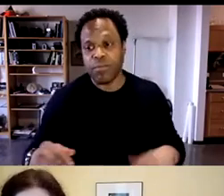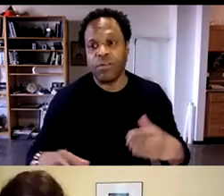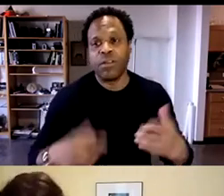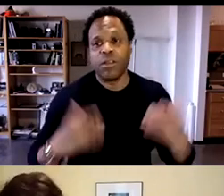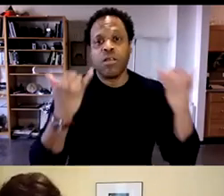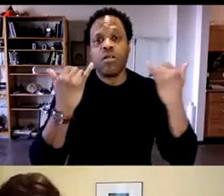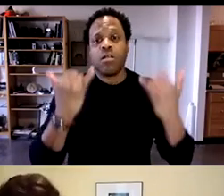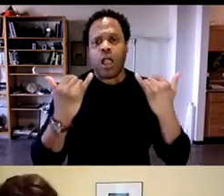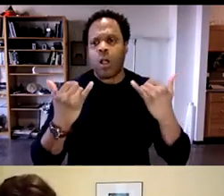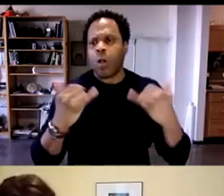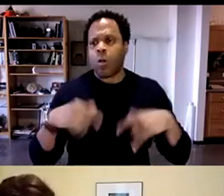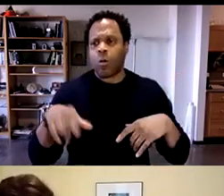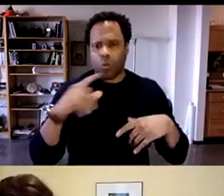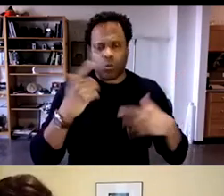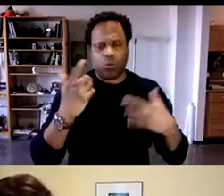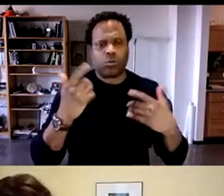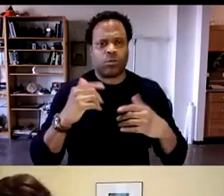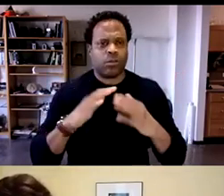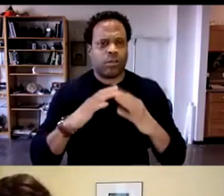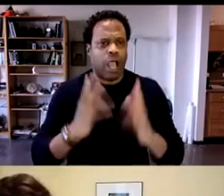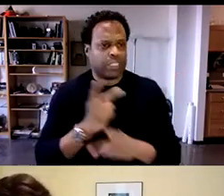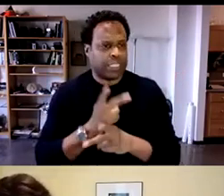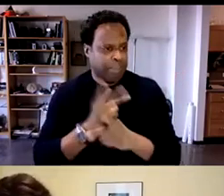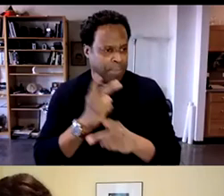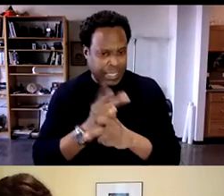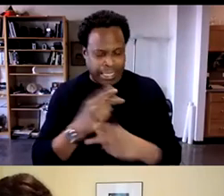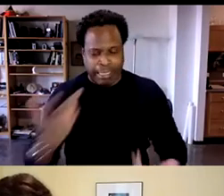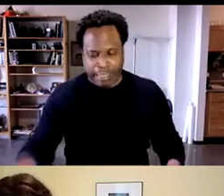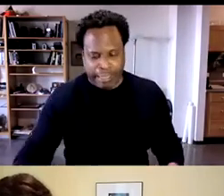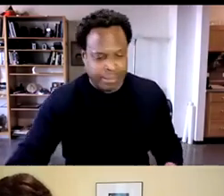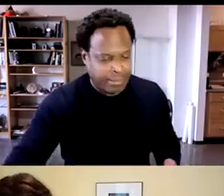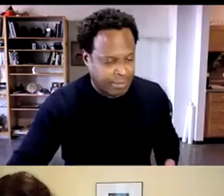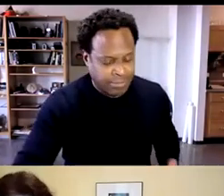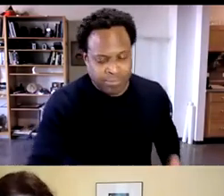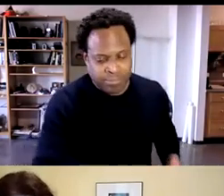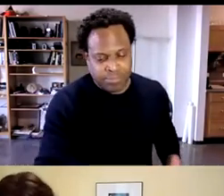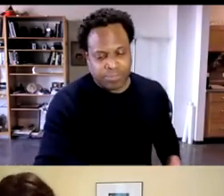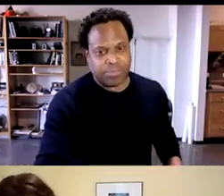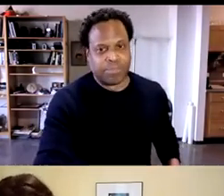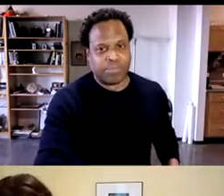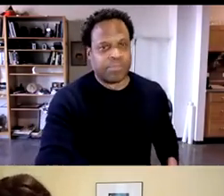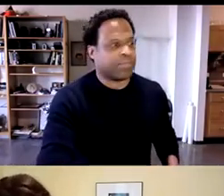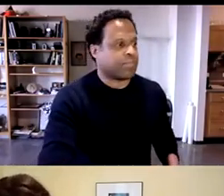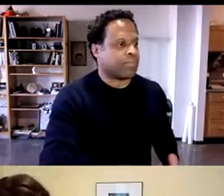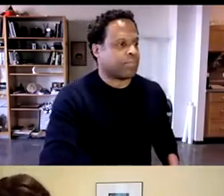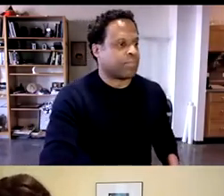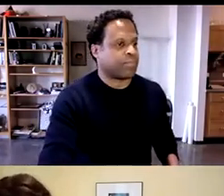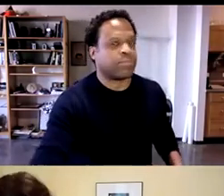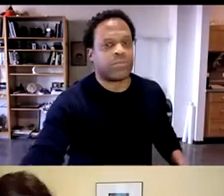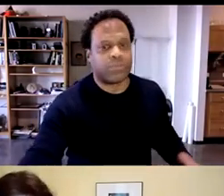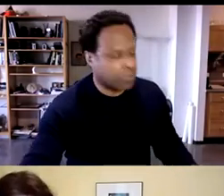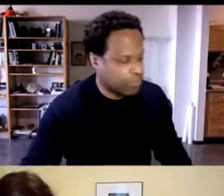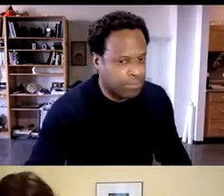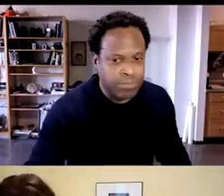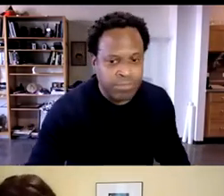So I hope you enjoy this workshop and it meets your expectations. So a little bit of housekeeping.